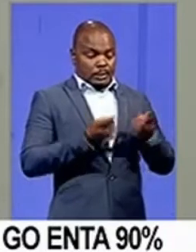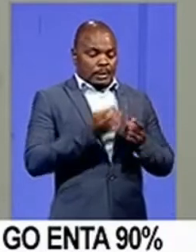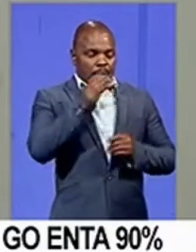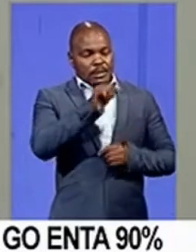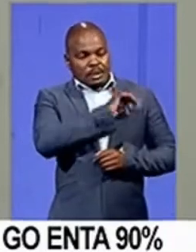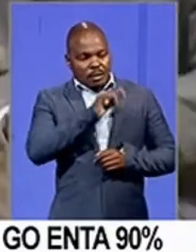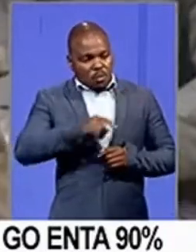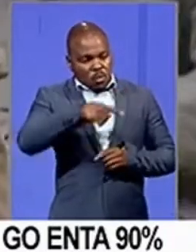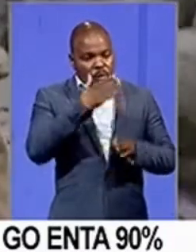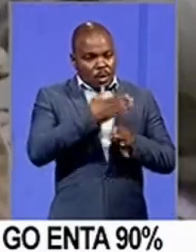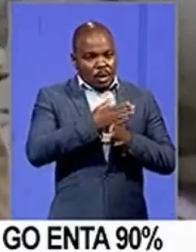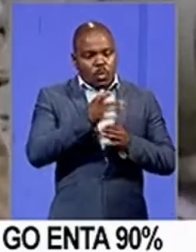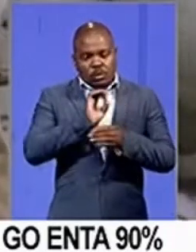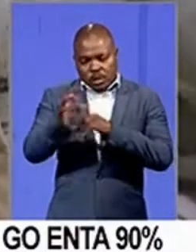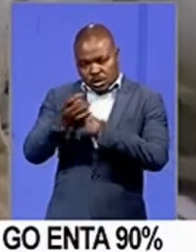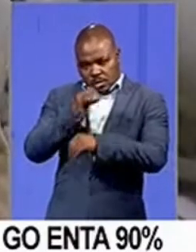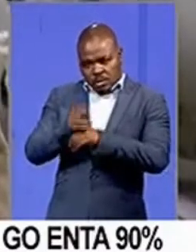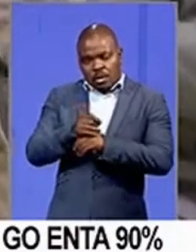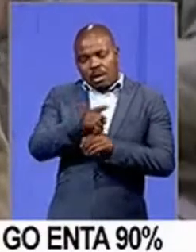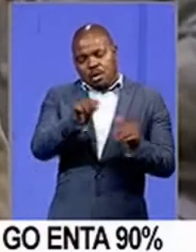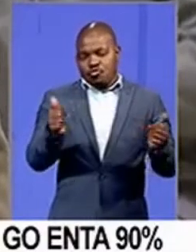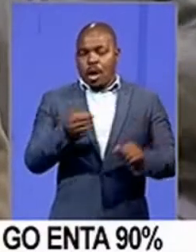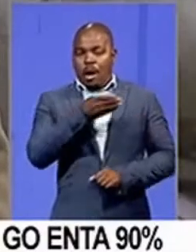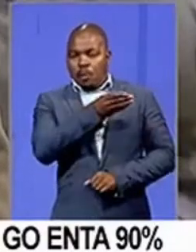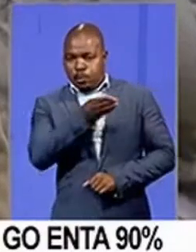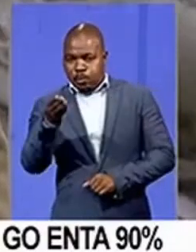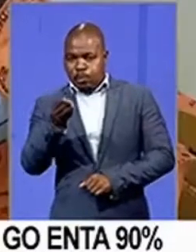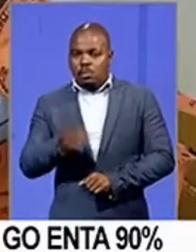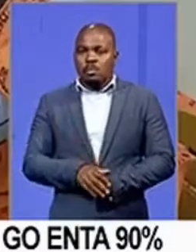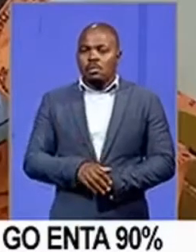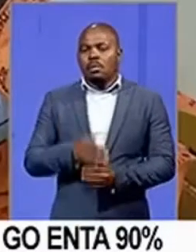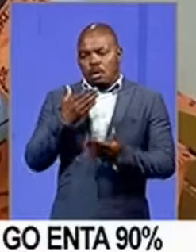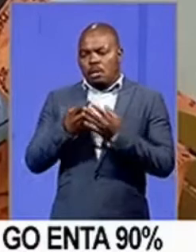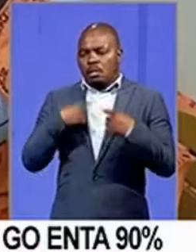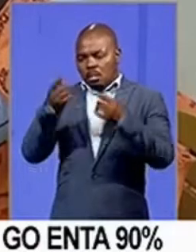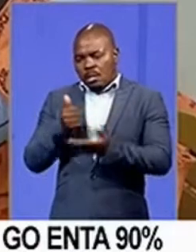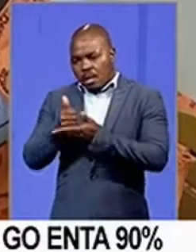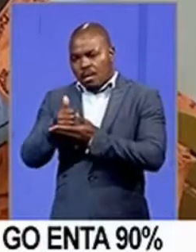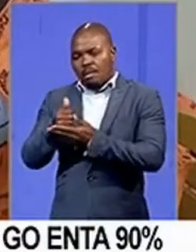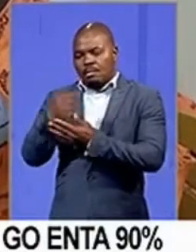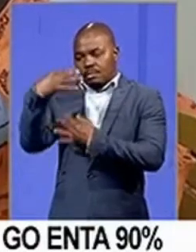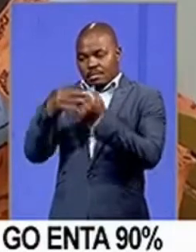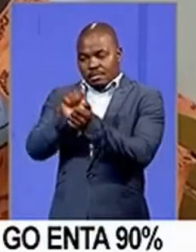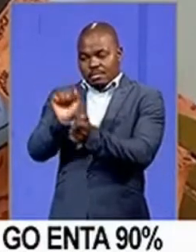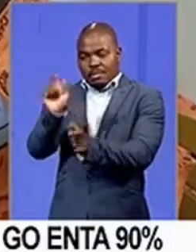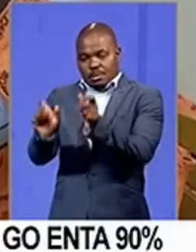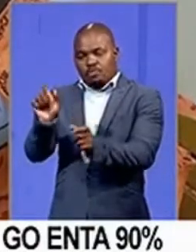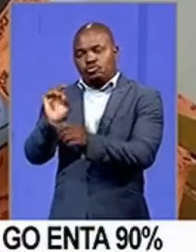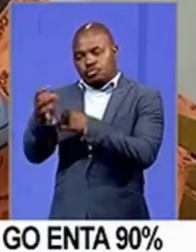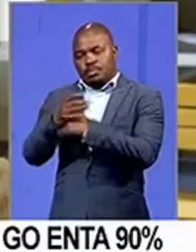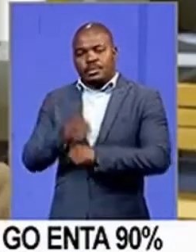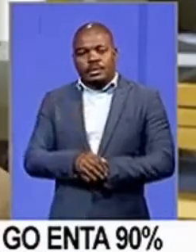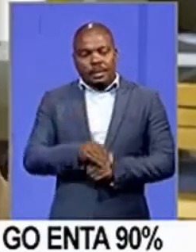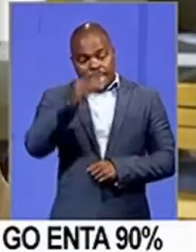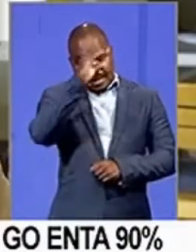hlwahlwa ba ditirelo tša thoba-matswalo ba komana madula a bapile go fana ka ditirelo tša bona go bagolegwa. Our nursing staff are